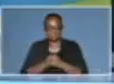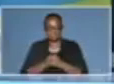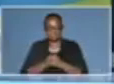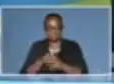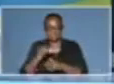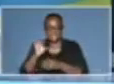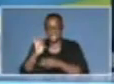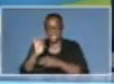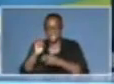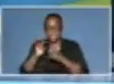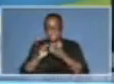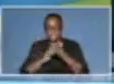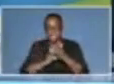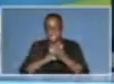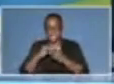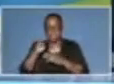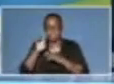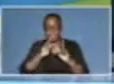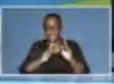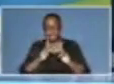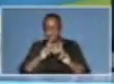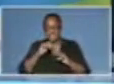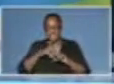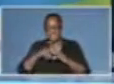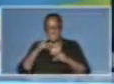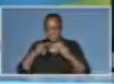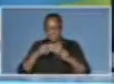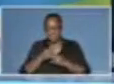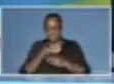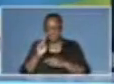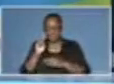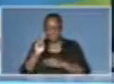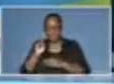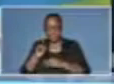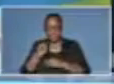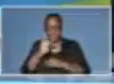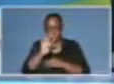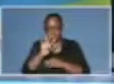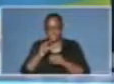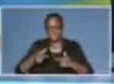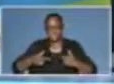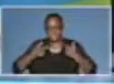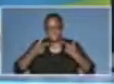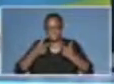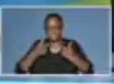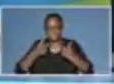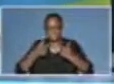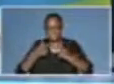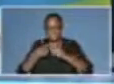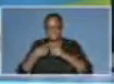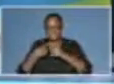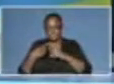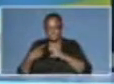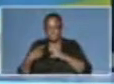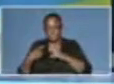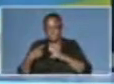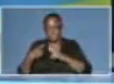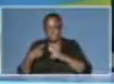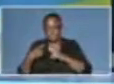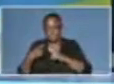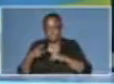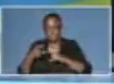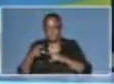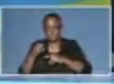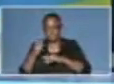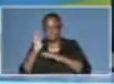8 billion people in the world, and 1.4 billion of them live in the Far East nation of the People's Republic of China.